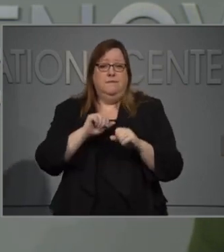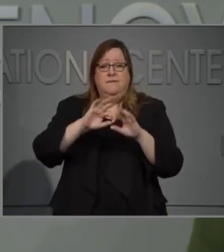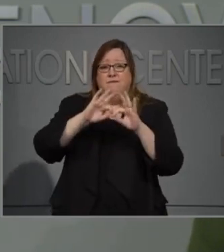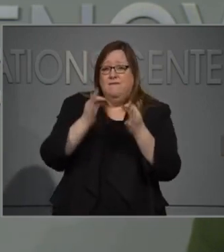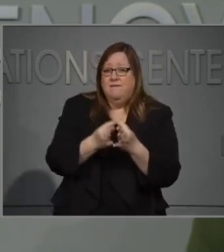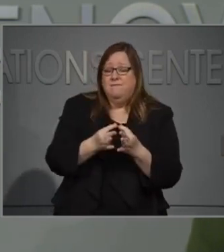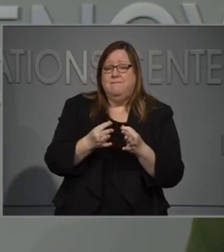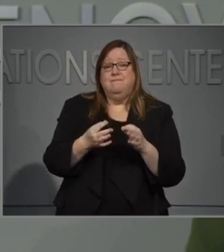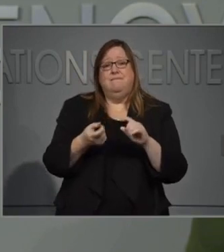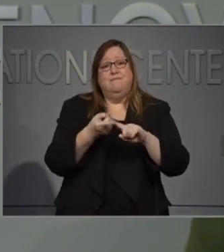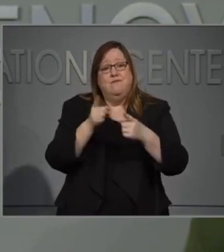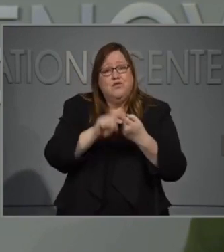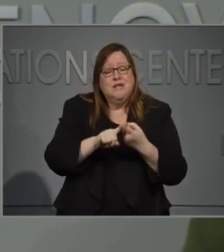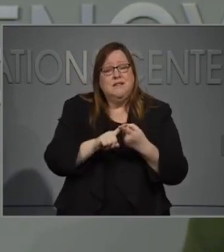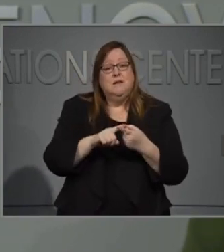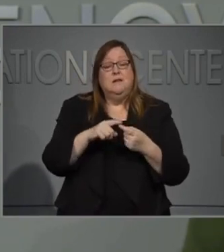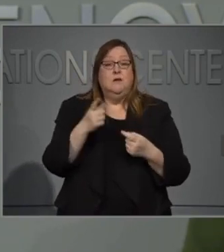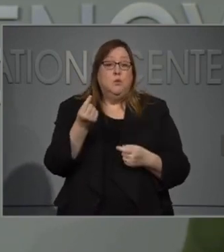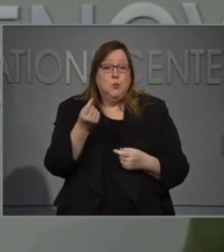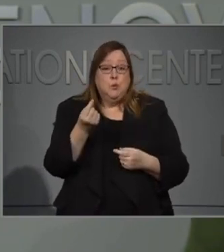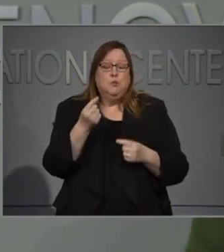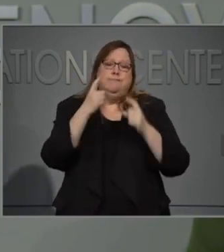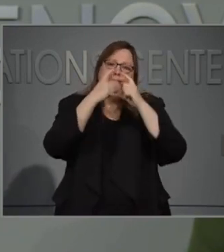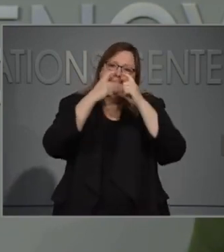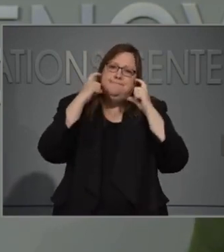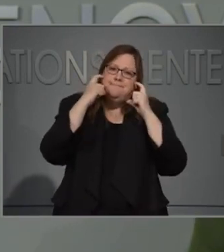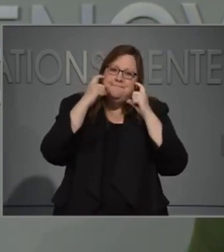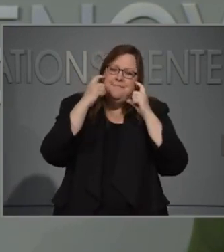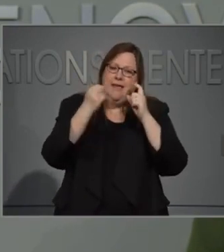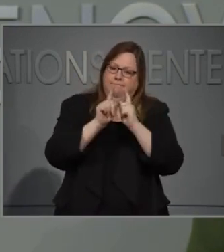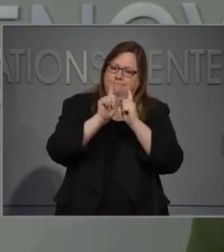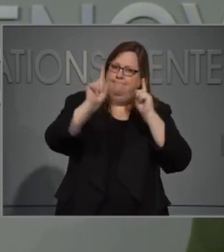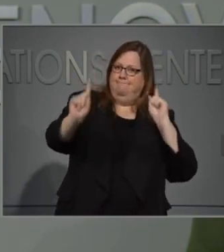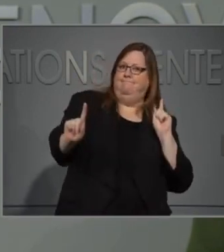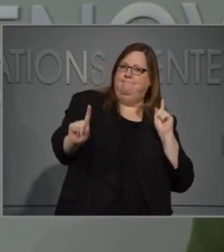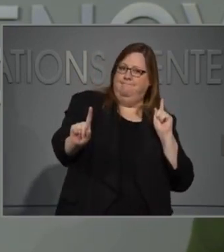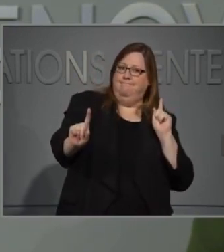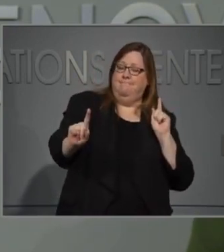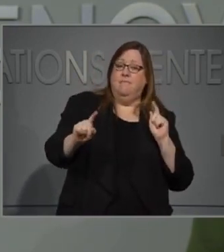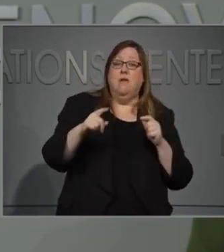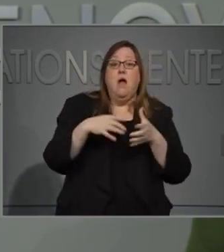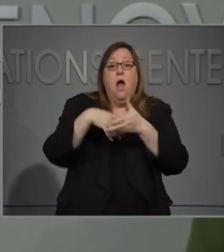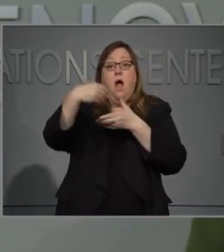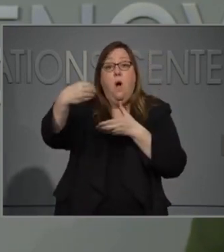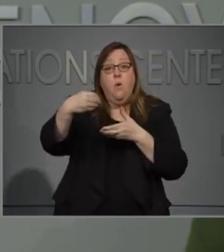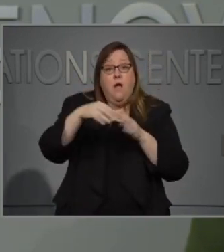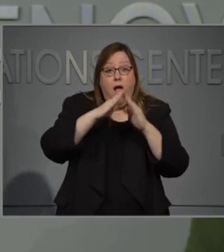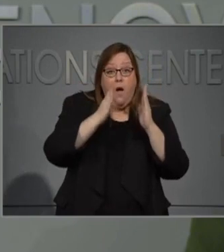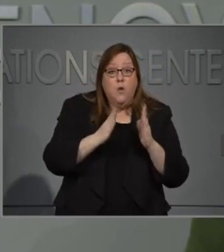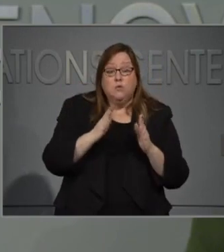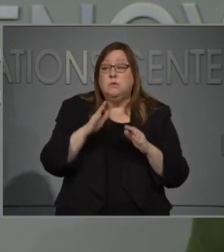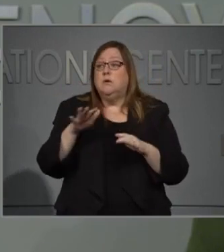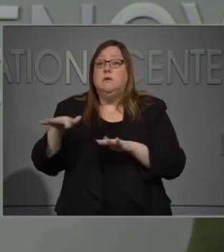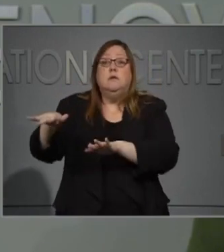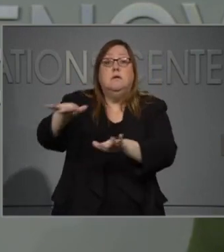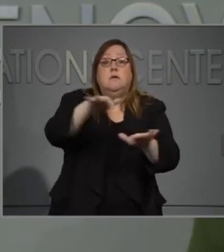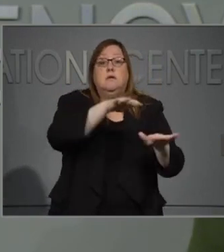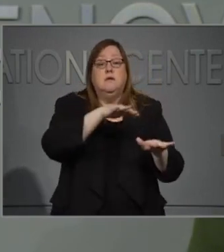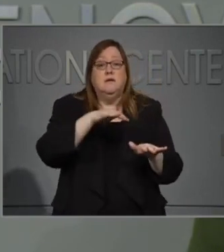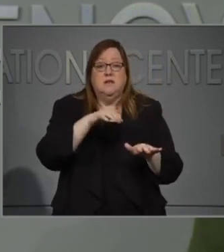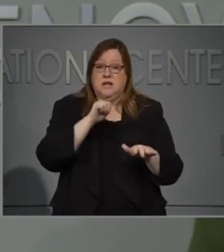keeping a safe distance from each other. Wear face coverings in public settings and when around people outside of your